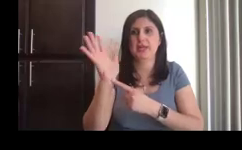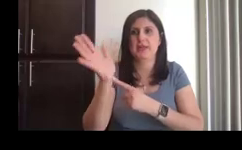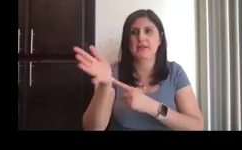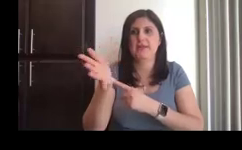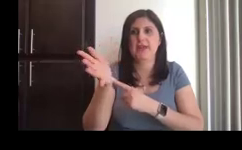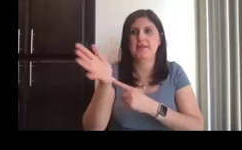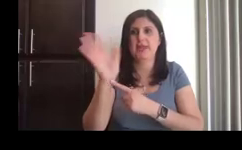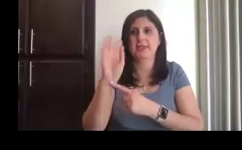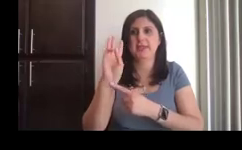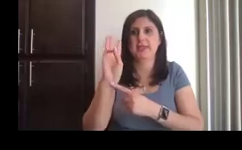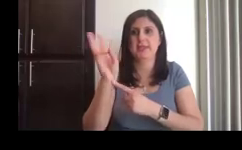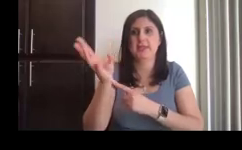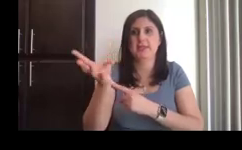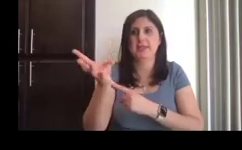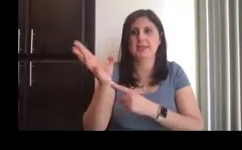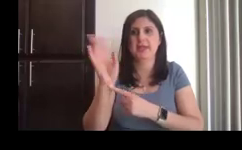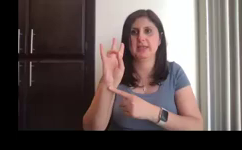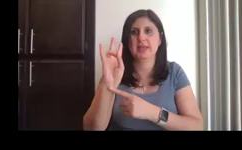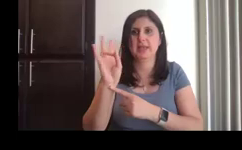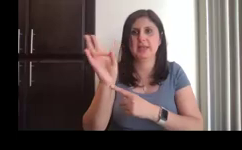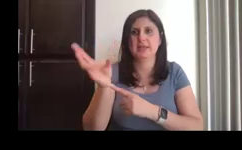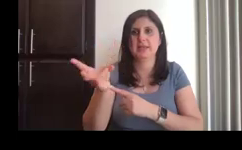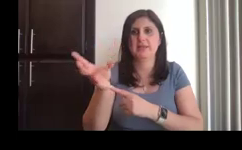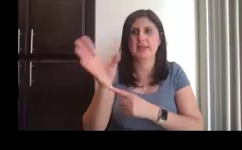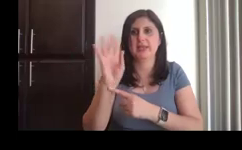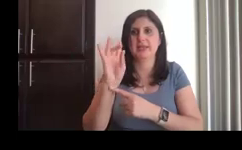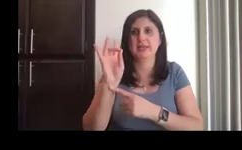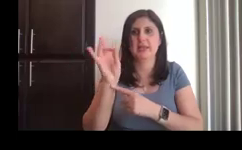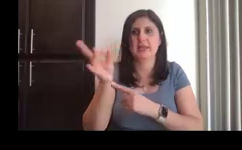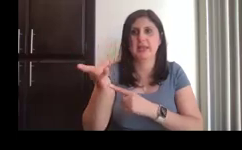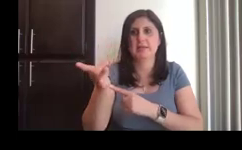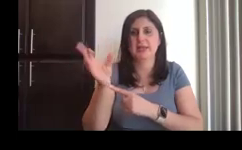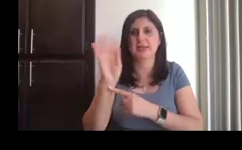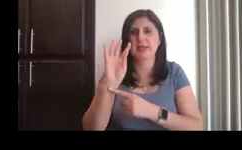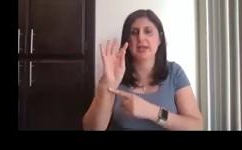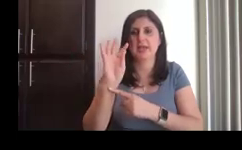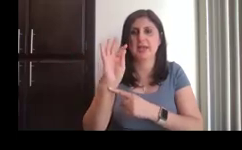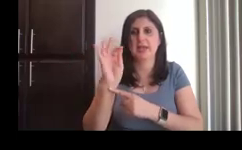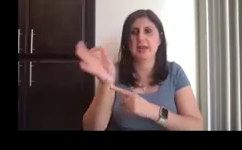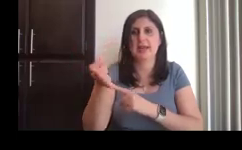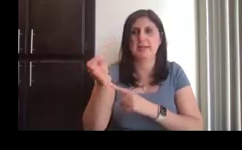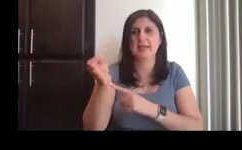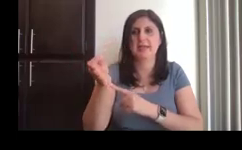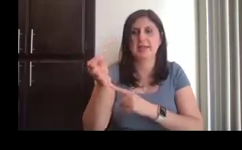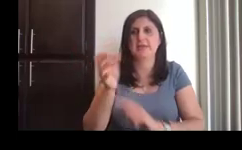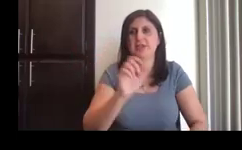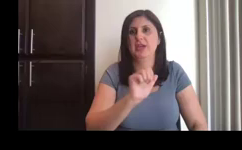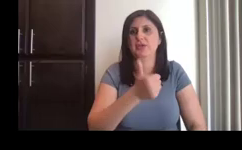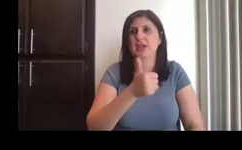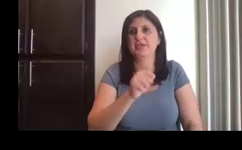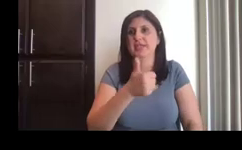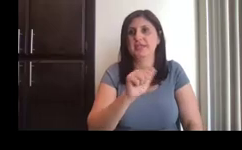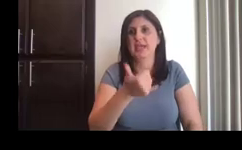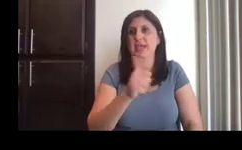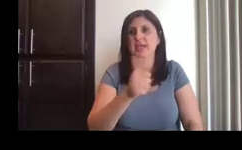minutes, 5 minutes, 6 minutes, 7 minutes, 8 minutes, 9 minutes. And then after